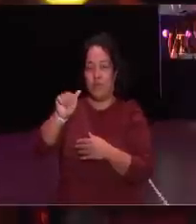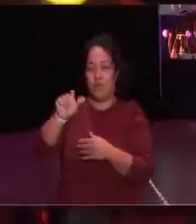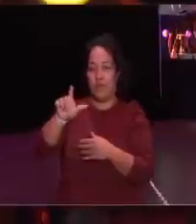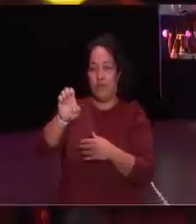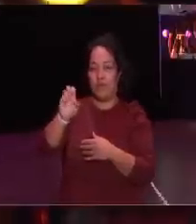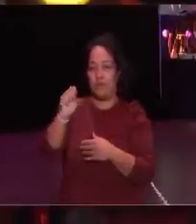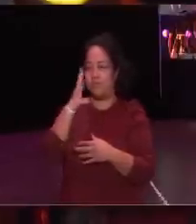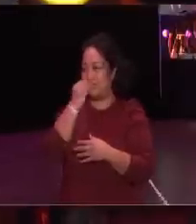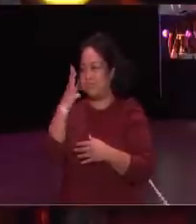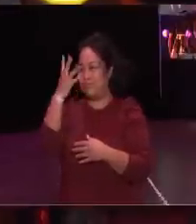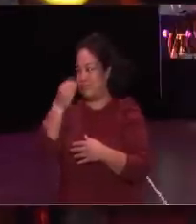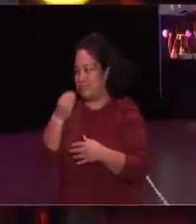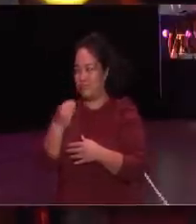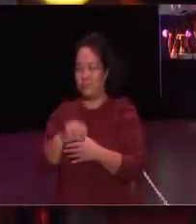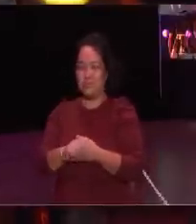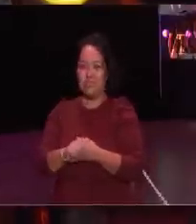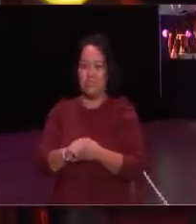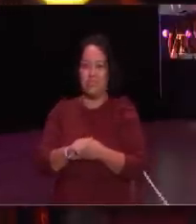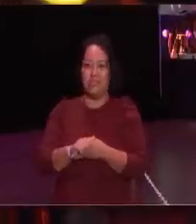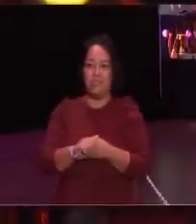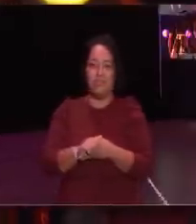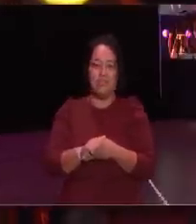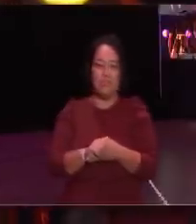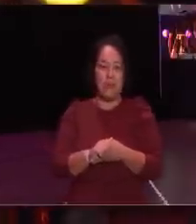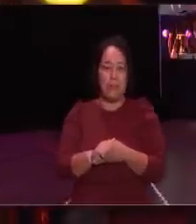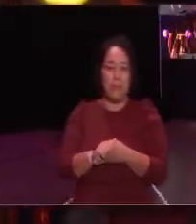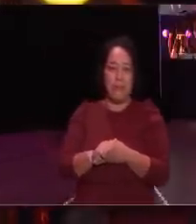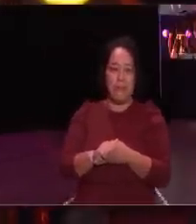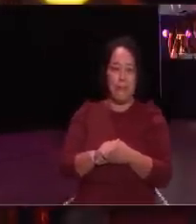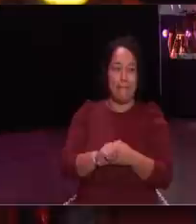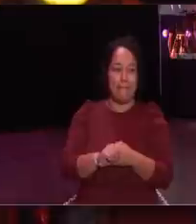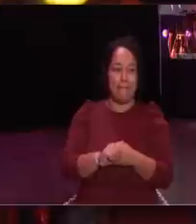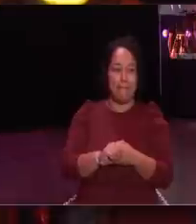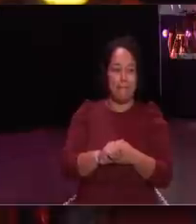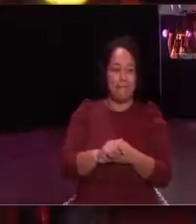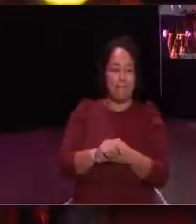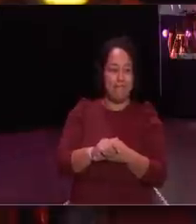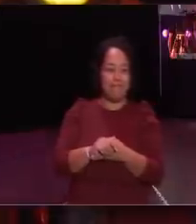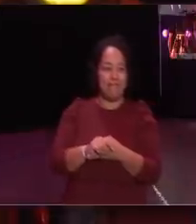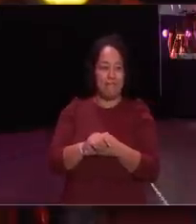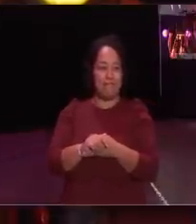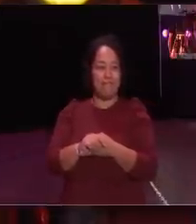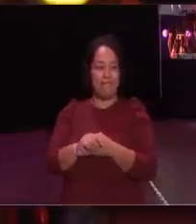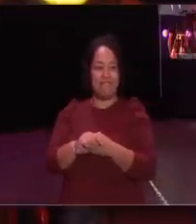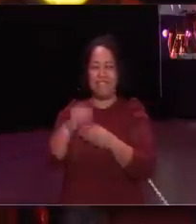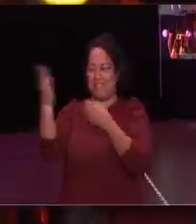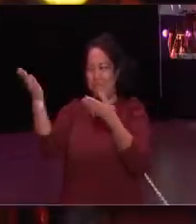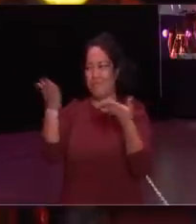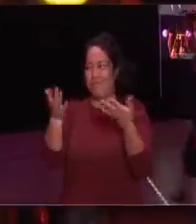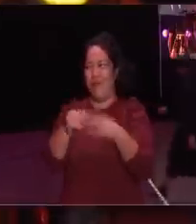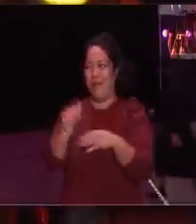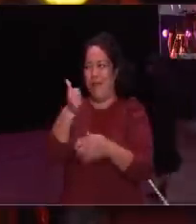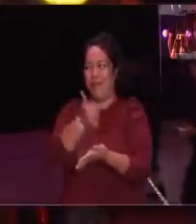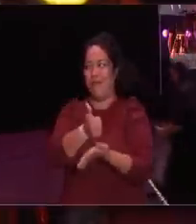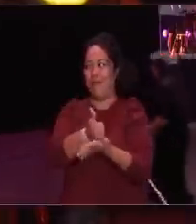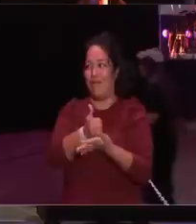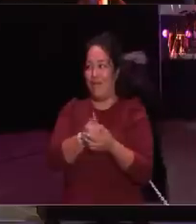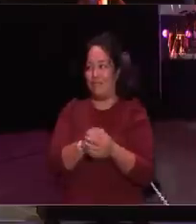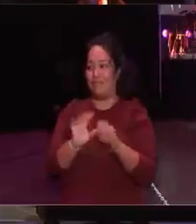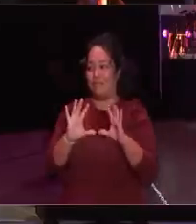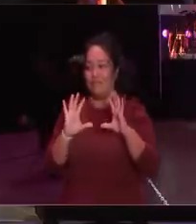Beautiful, beautiful. Hermoso. Yeah, he brought an amen corner here. Trajo una esquina de amén